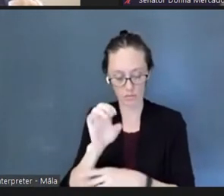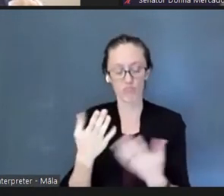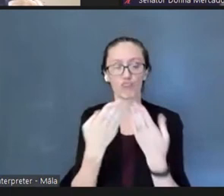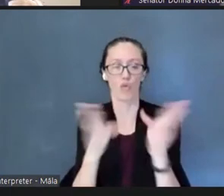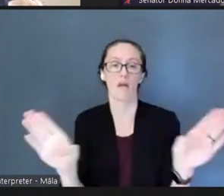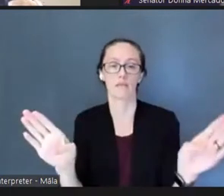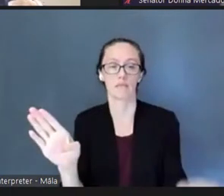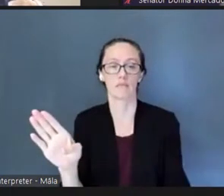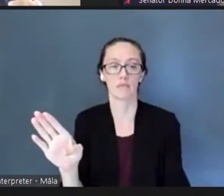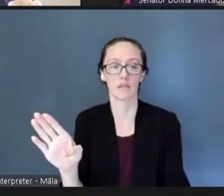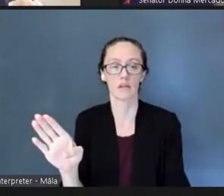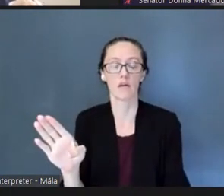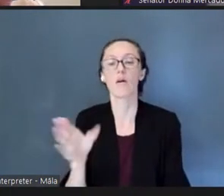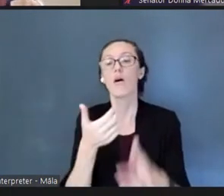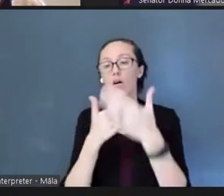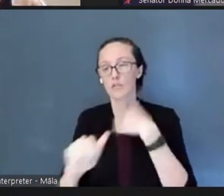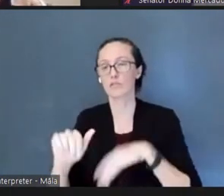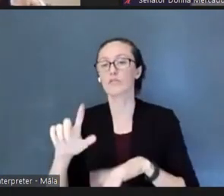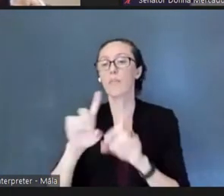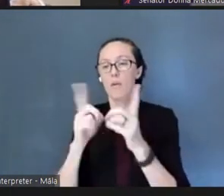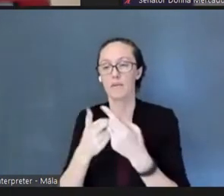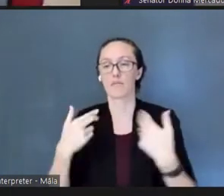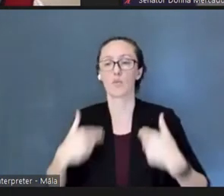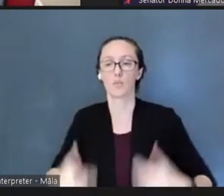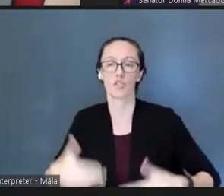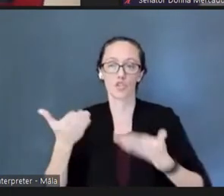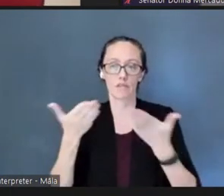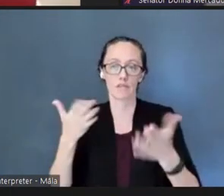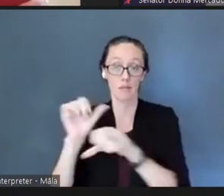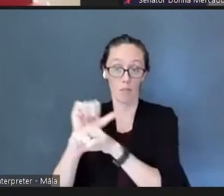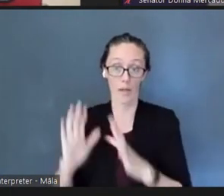where the Department of Human Services employees can